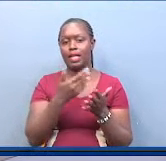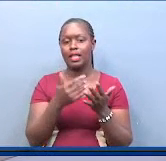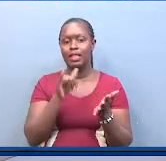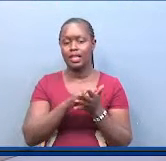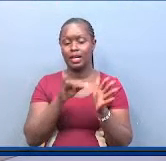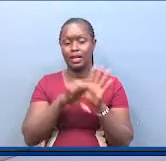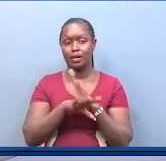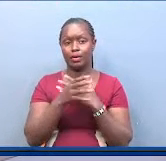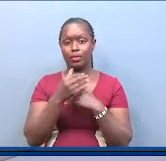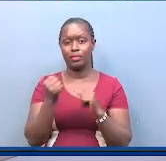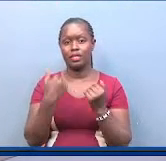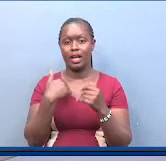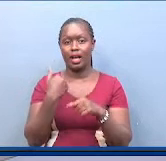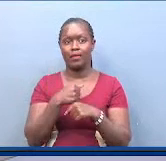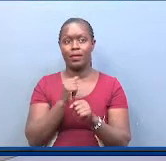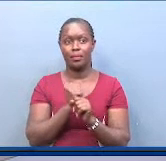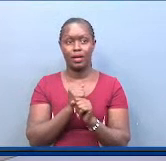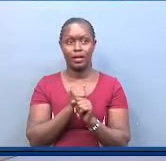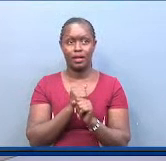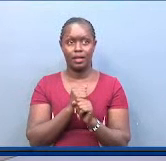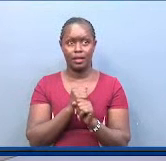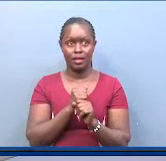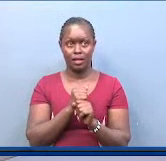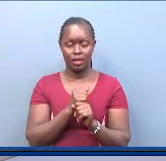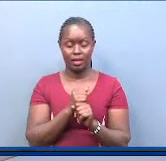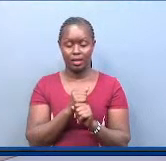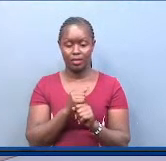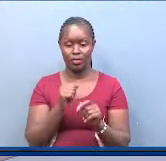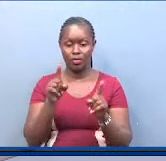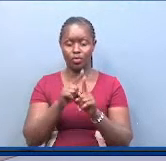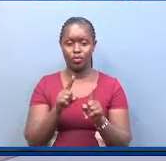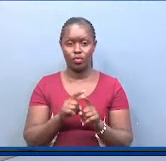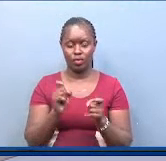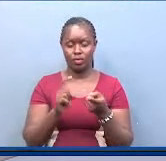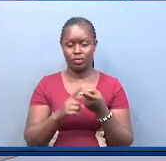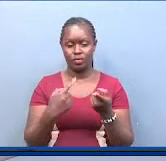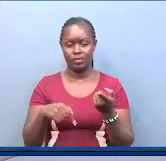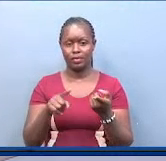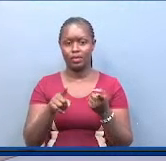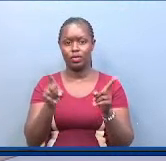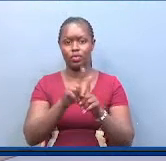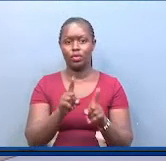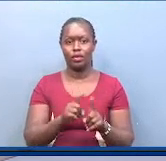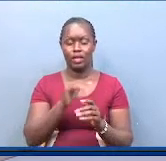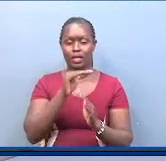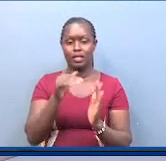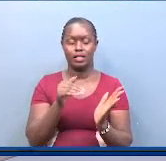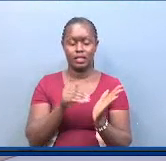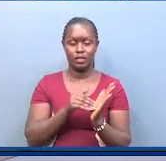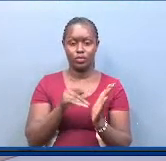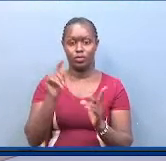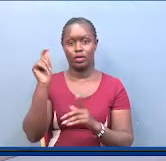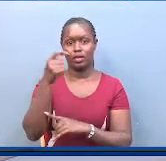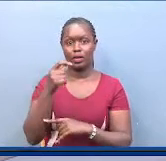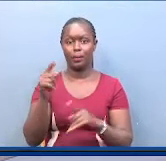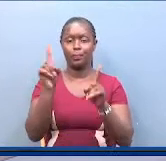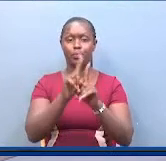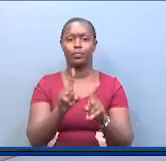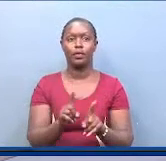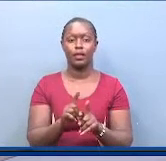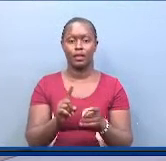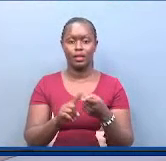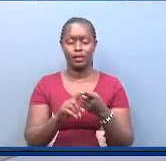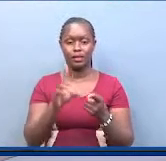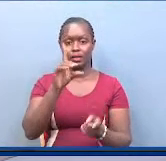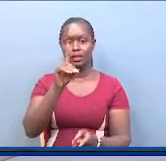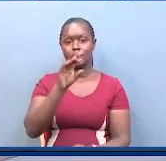deputy president has made irritatingly impactful inroads in central Kenya? He, mm-hmm. in